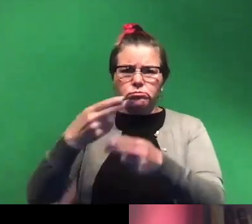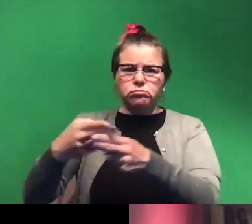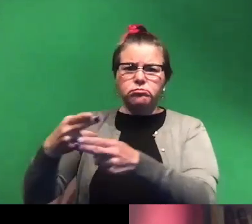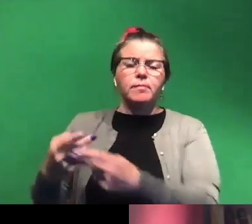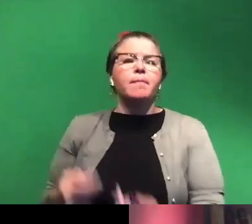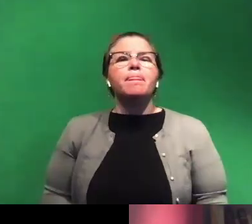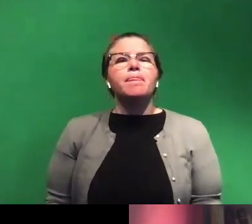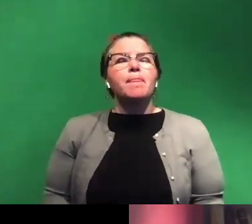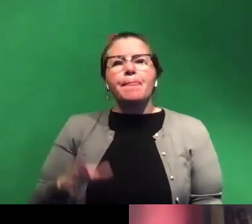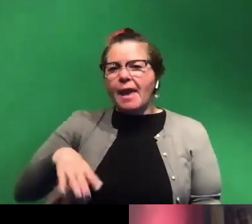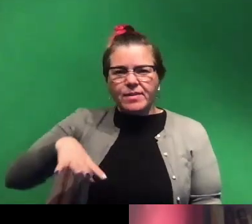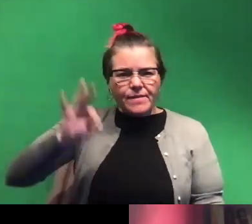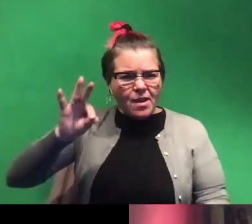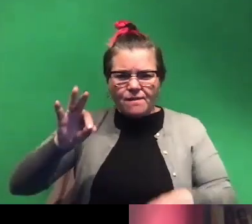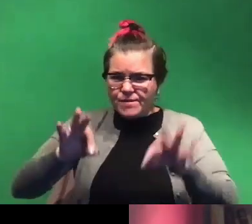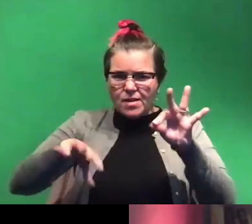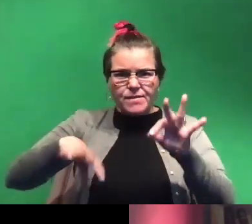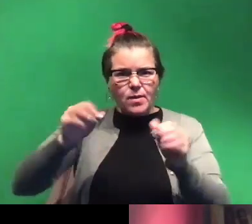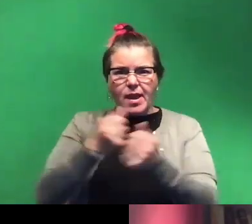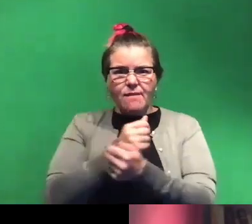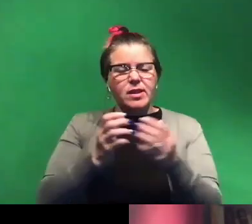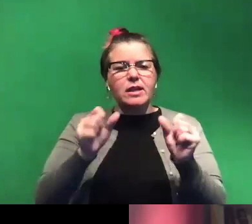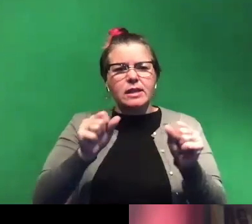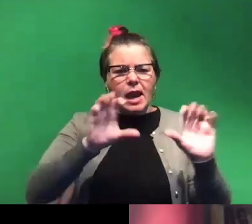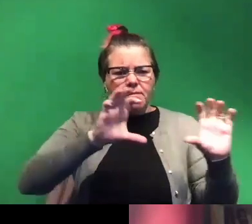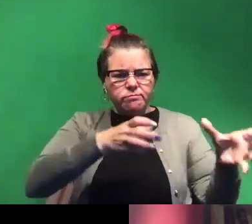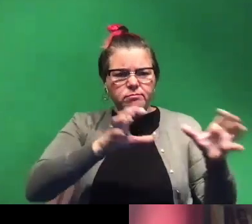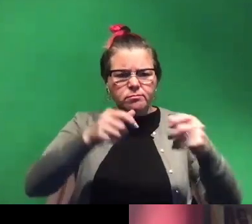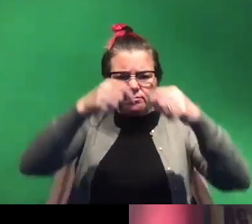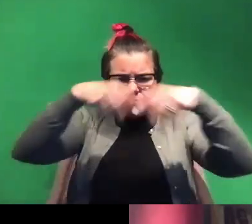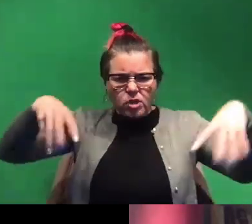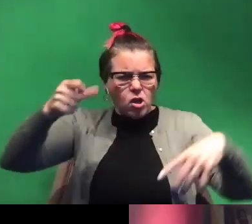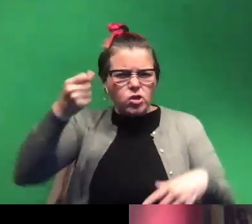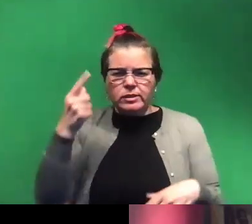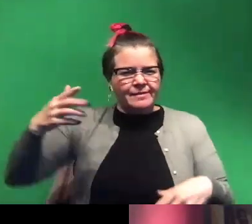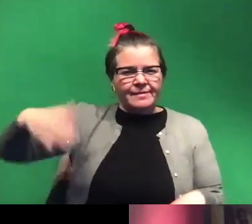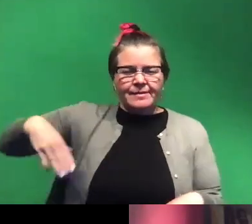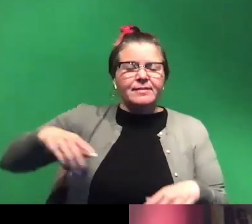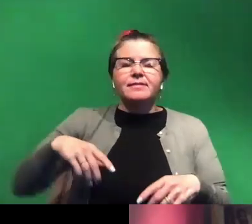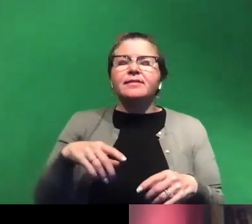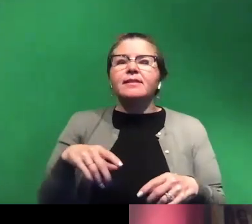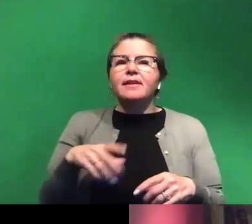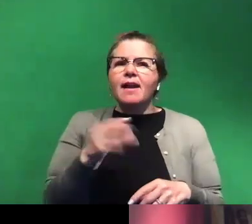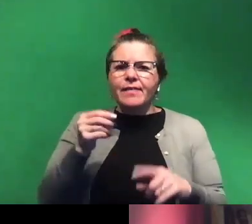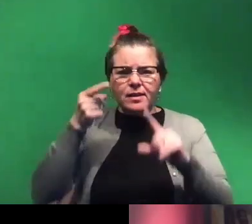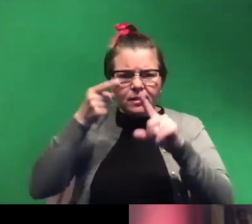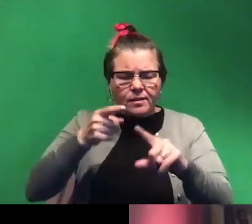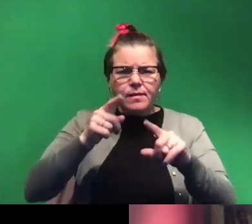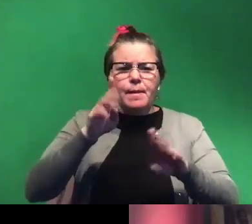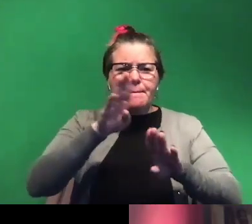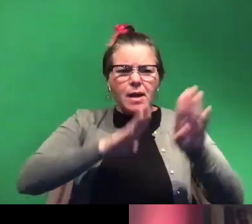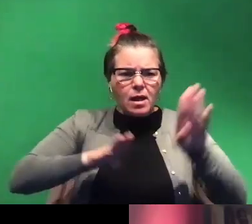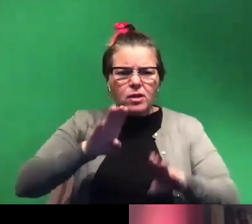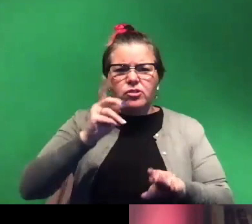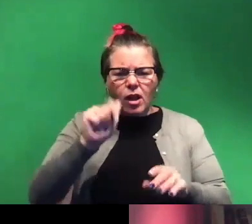found everything that there is to sort of categorize and understand yet, much less analyze the biology of it, the ecology of it, how it contributes to its